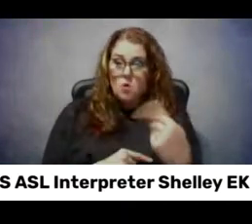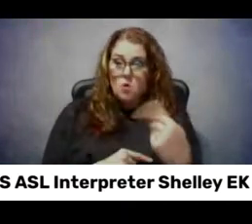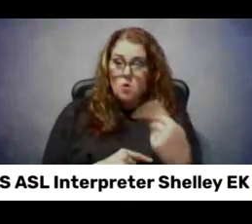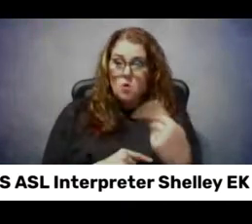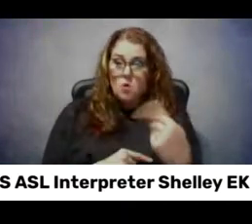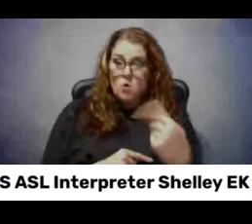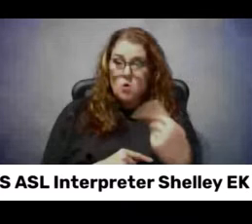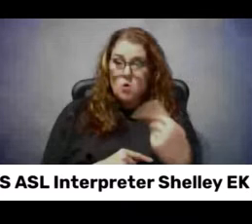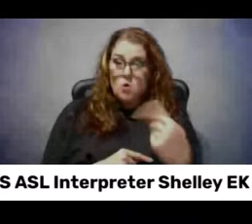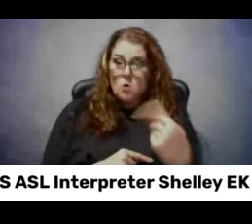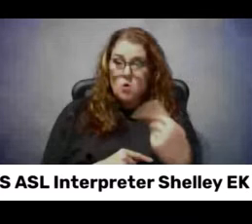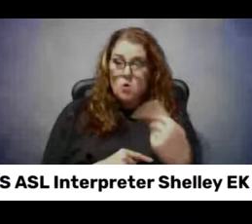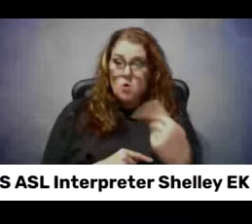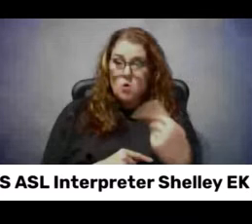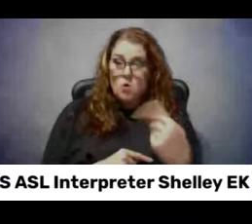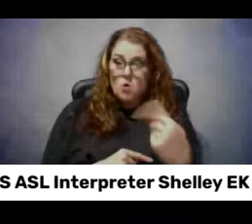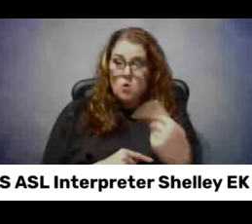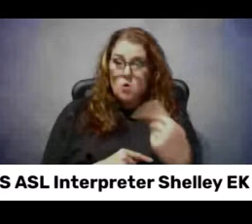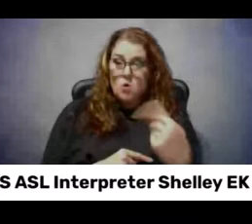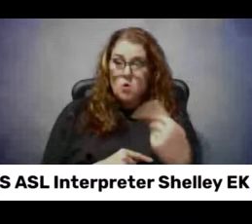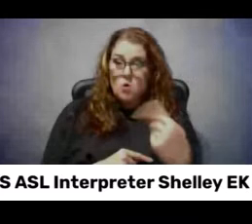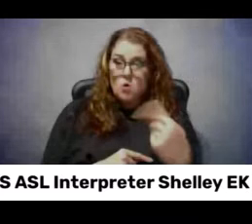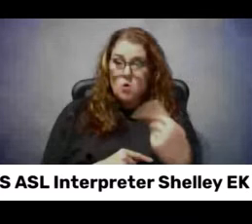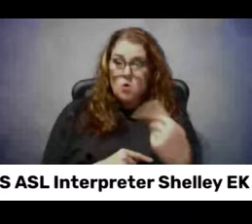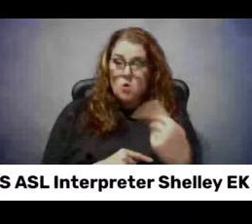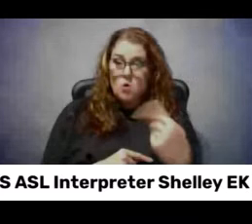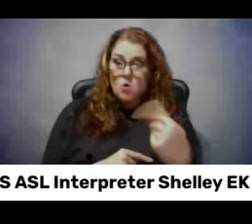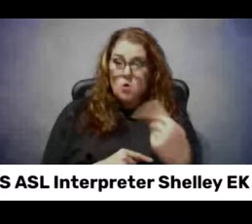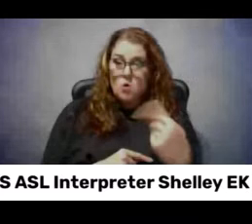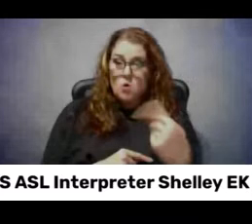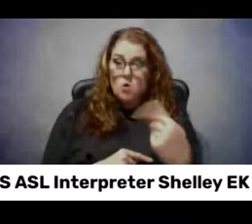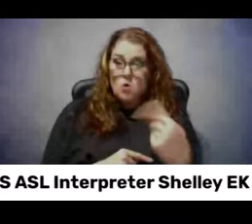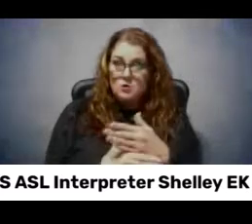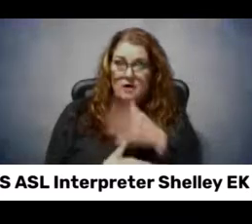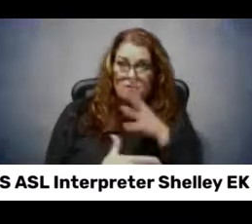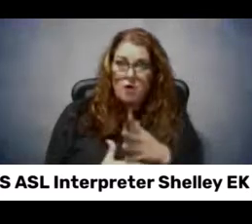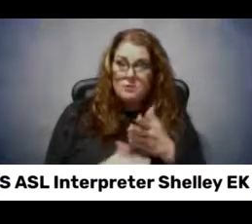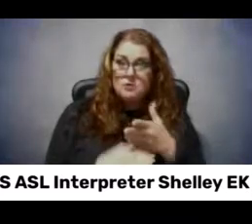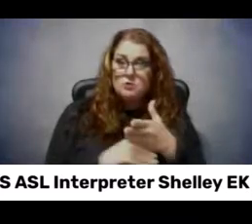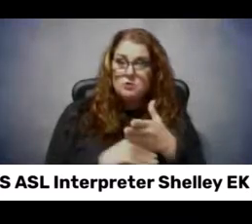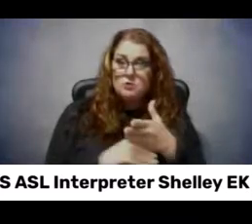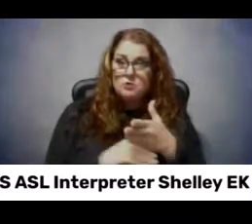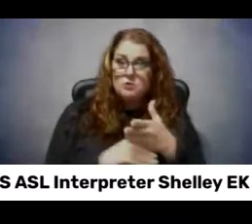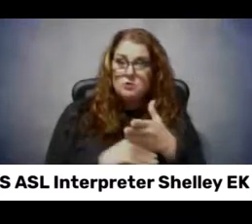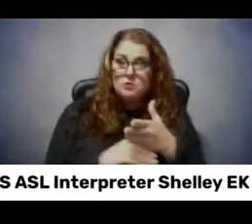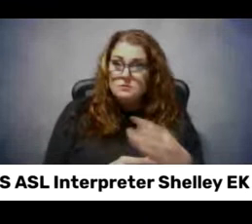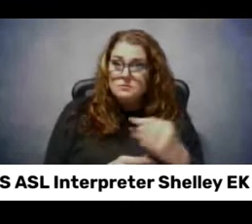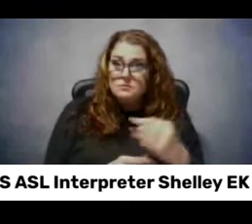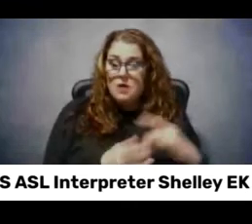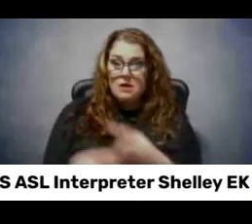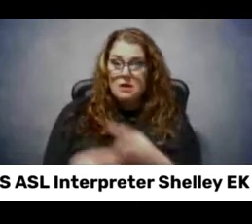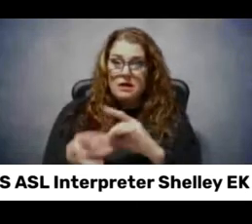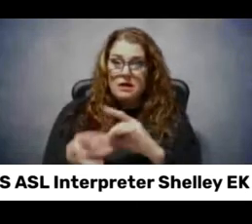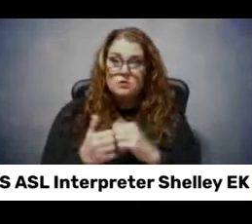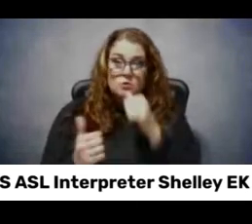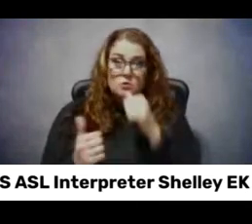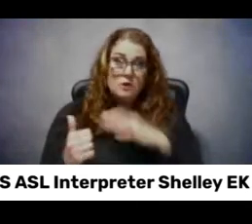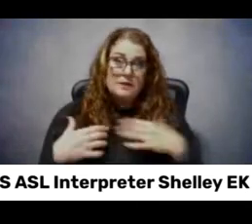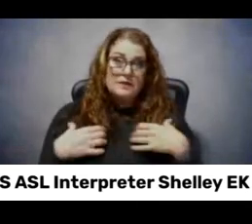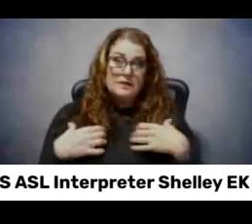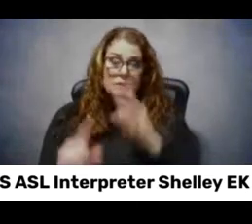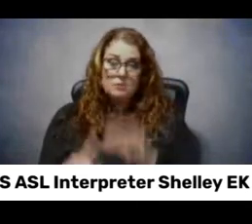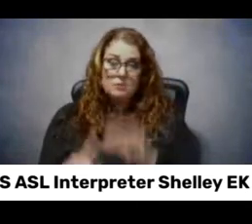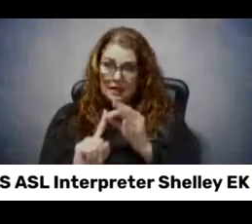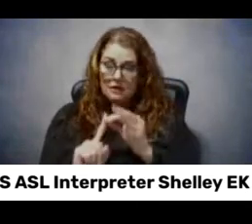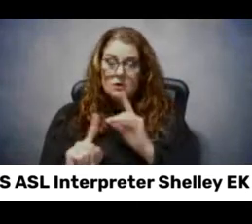size. Knowledge of how to prepare the leaves are actually passed down between farmers across generations, and related to women's health in particular, it's